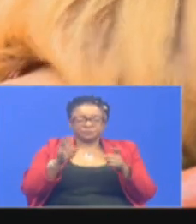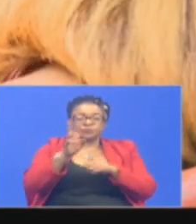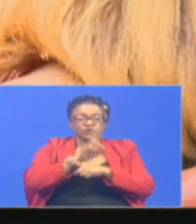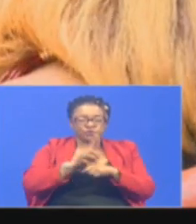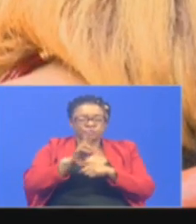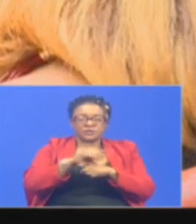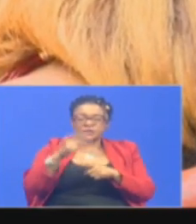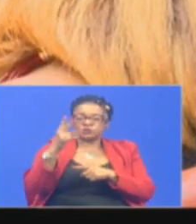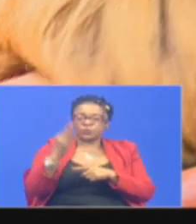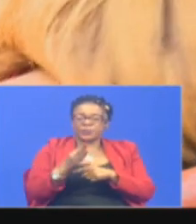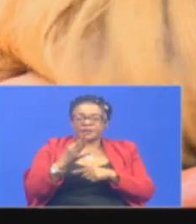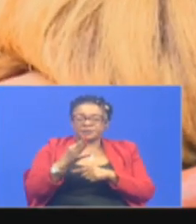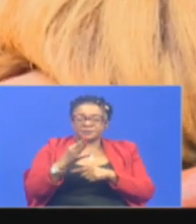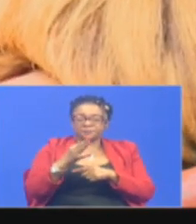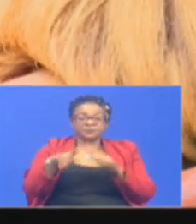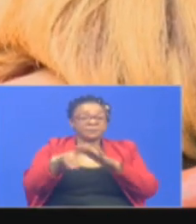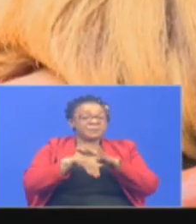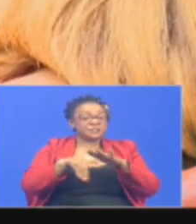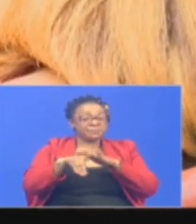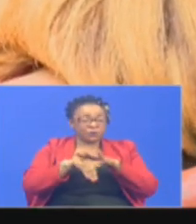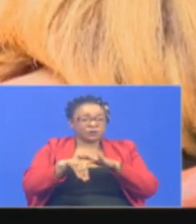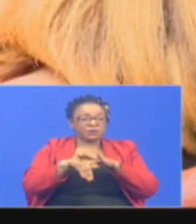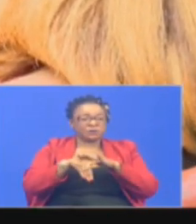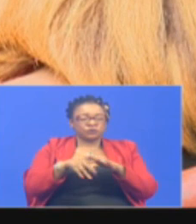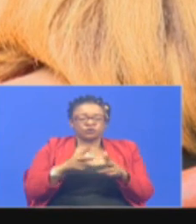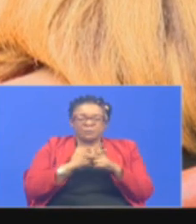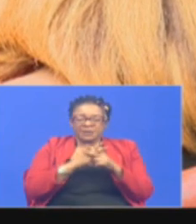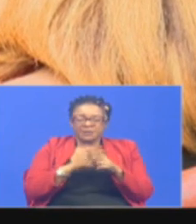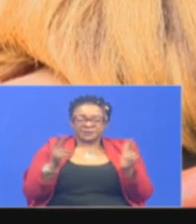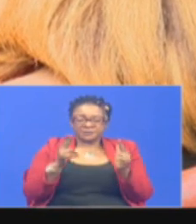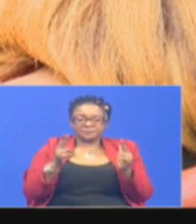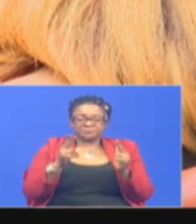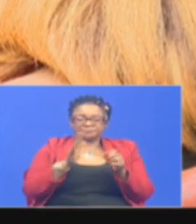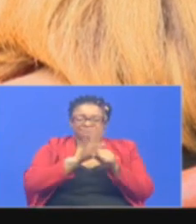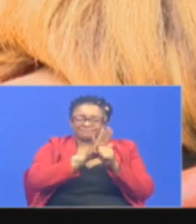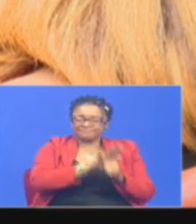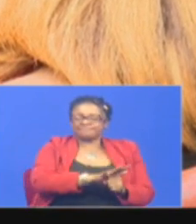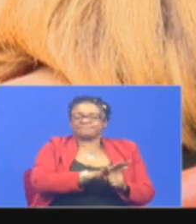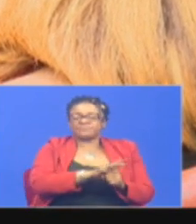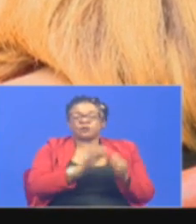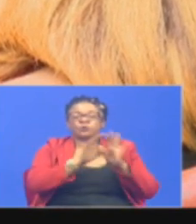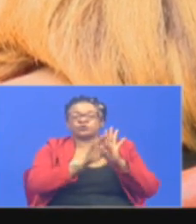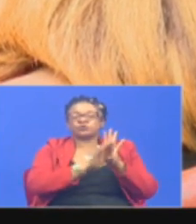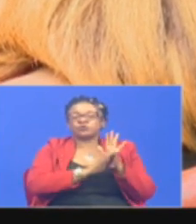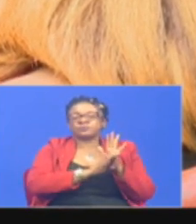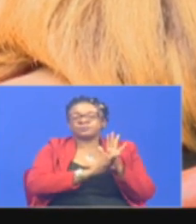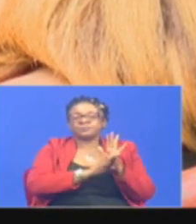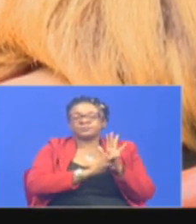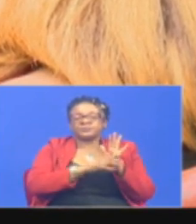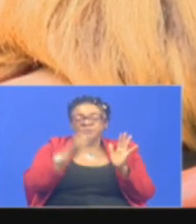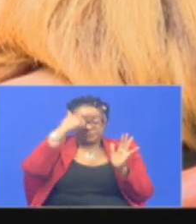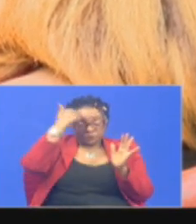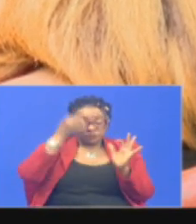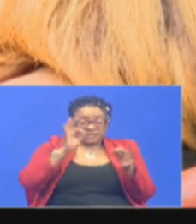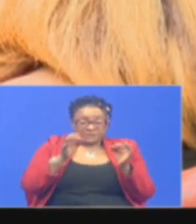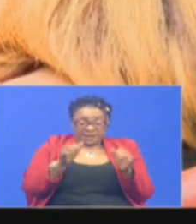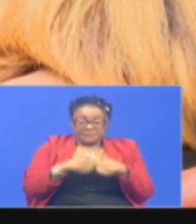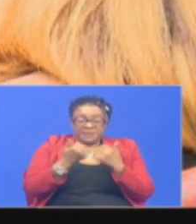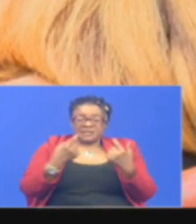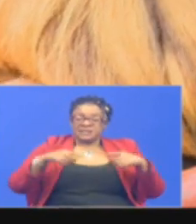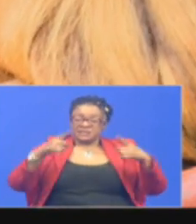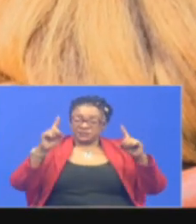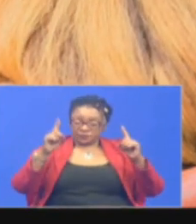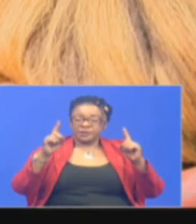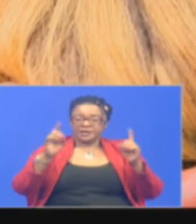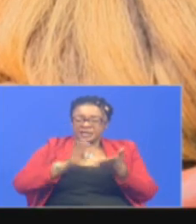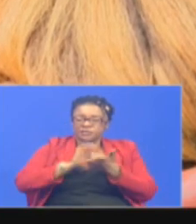two-thirds gender principle to begin the undermining of the Constitution. Because if they could successfully exclude half